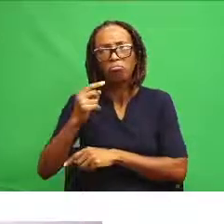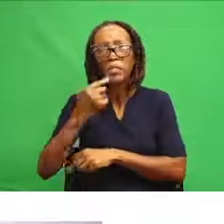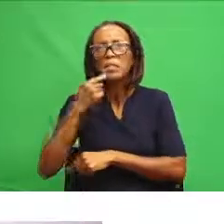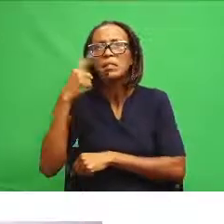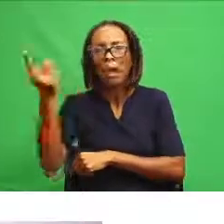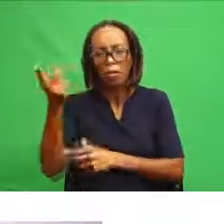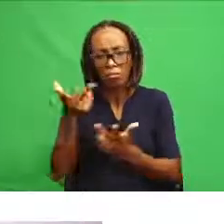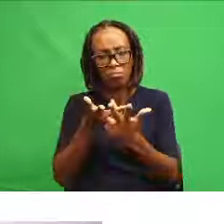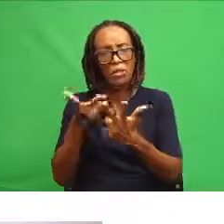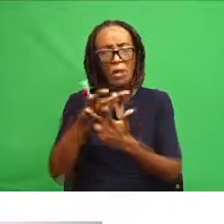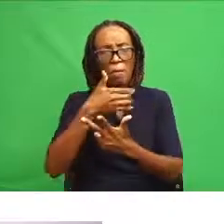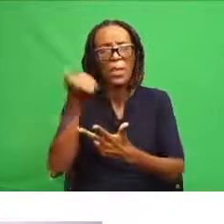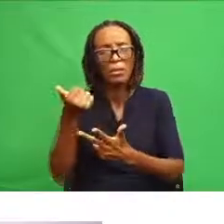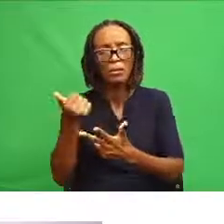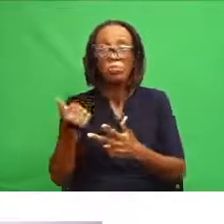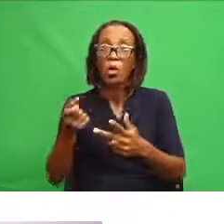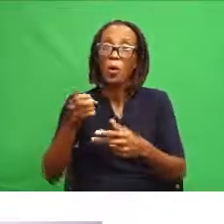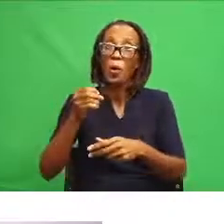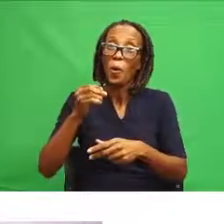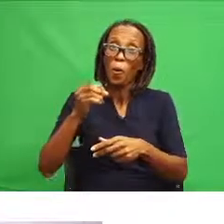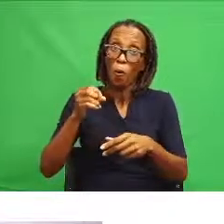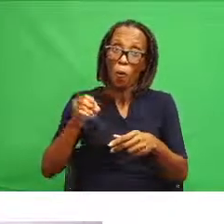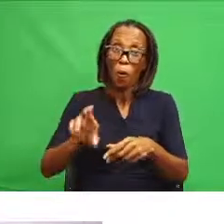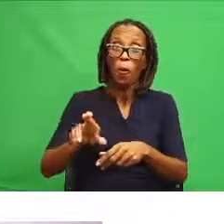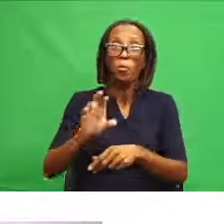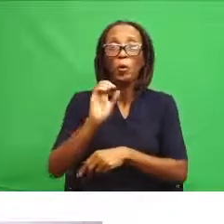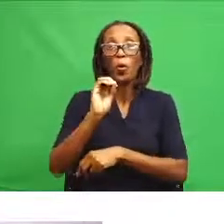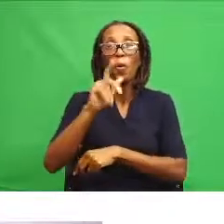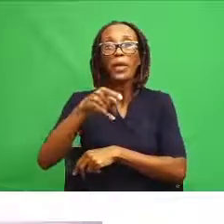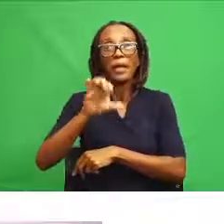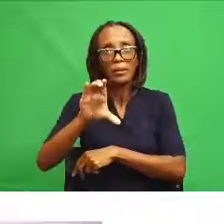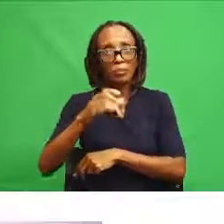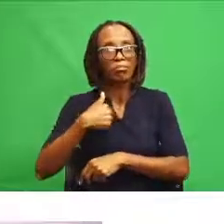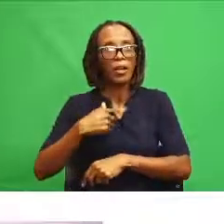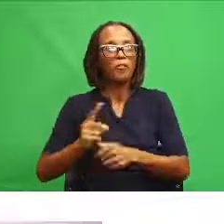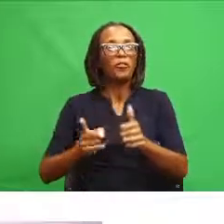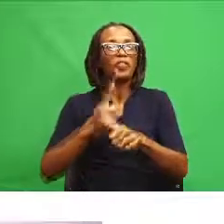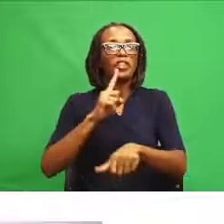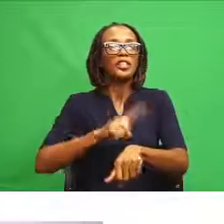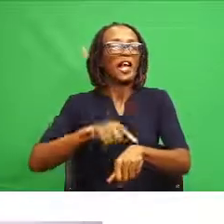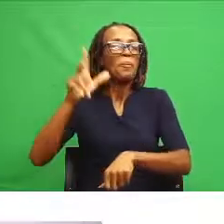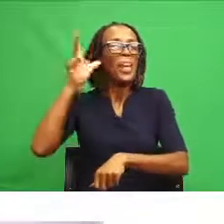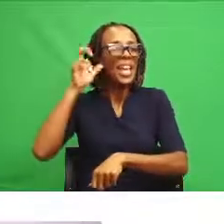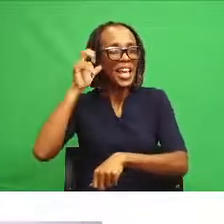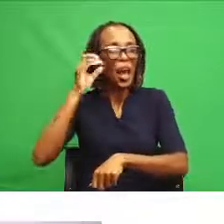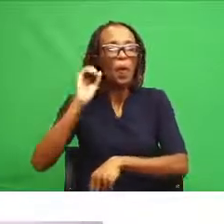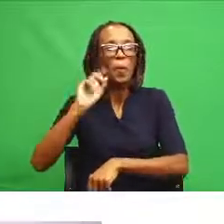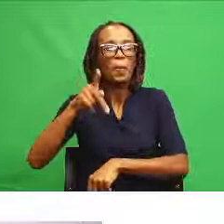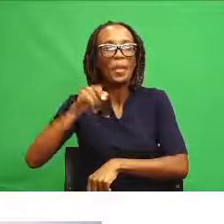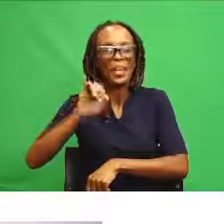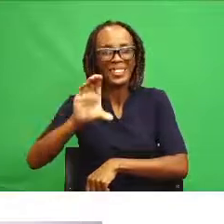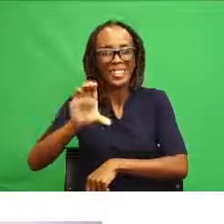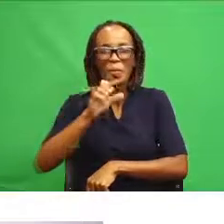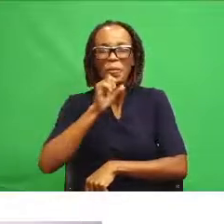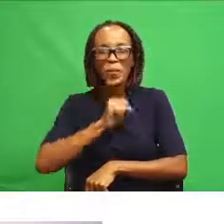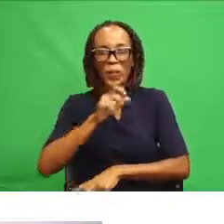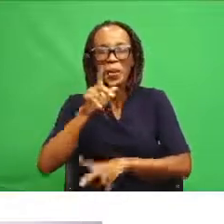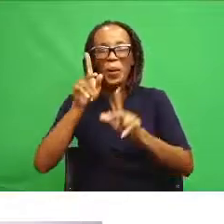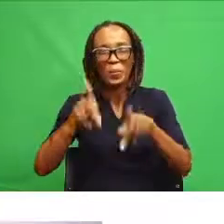And I guess the OPIC, well, I only learned about OPIC today. So OPIC might be an option relative to that as